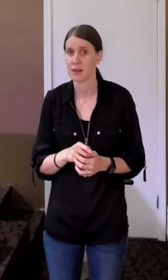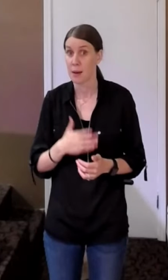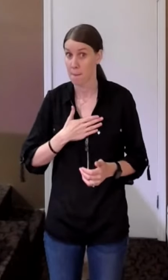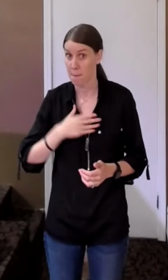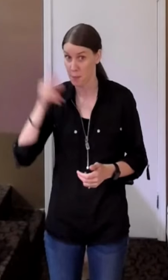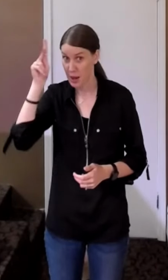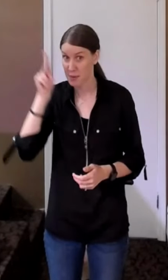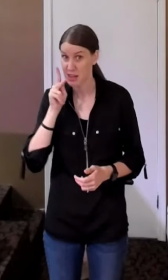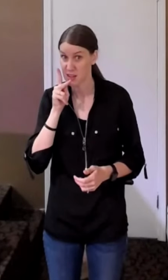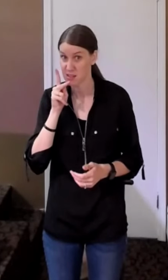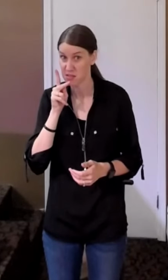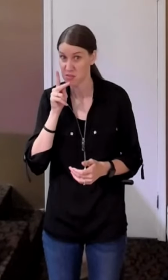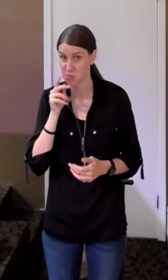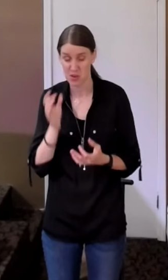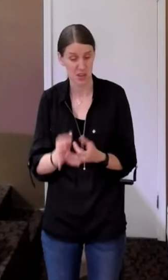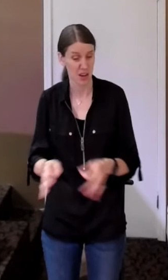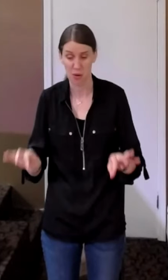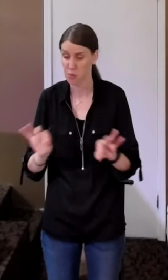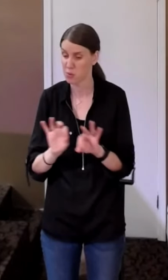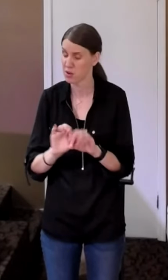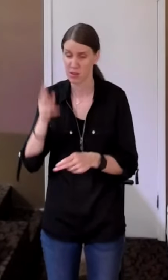"My parents didn't deserve honor."